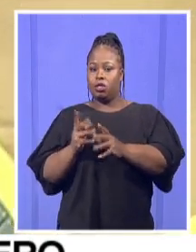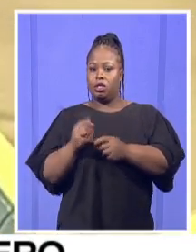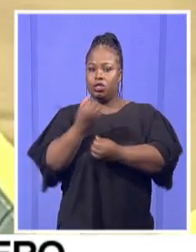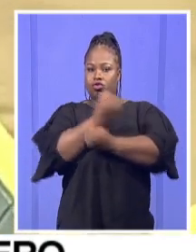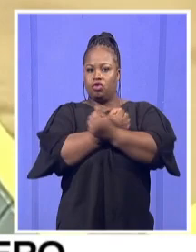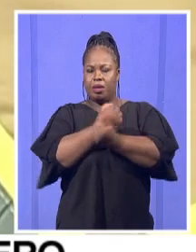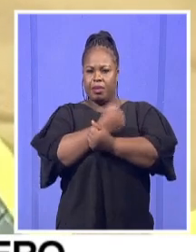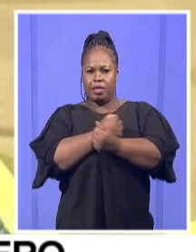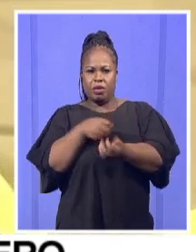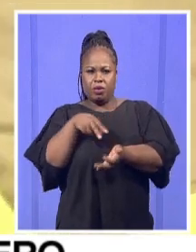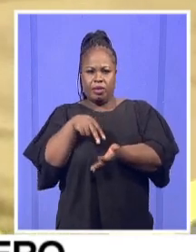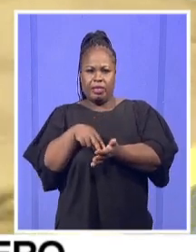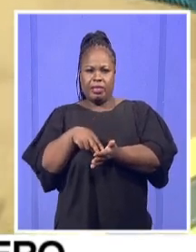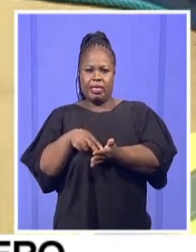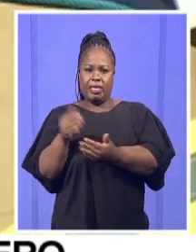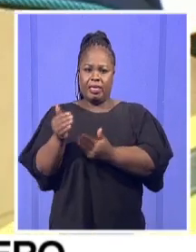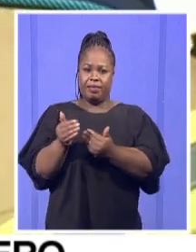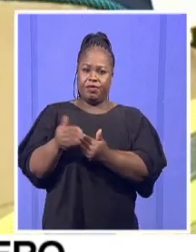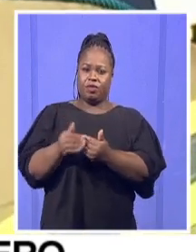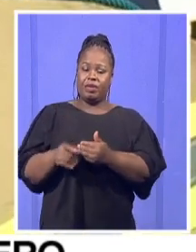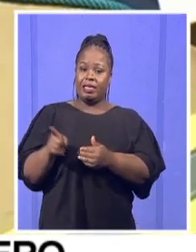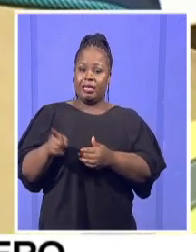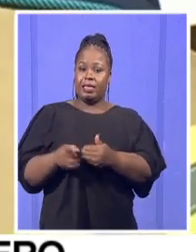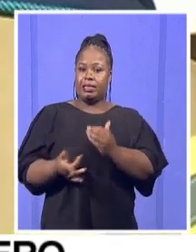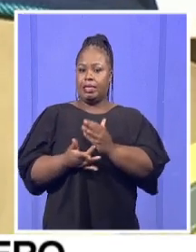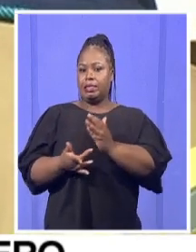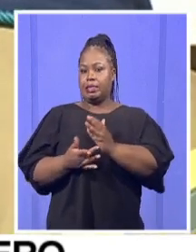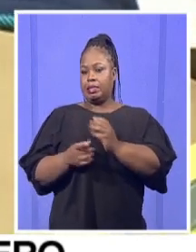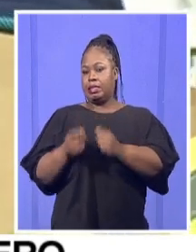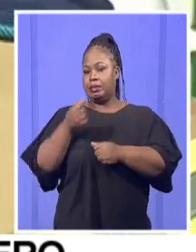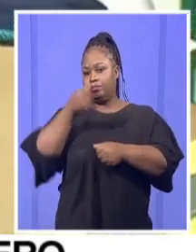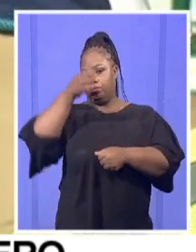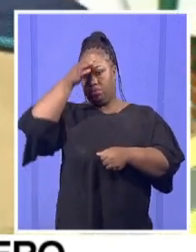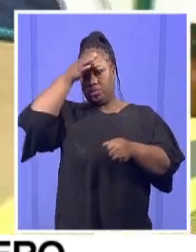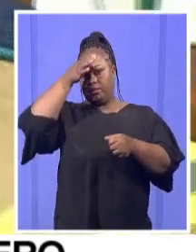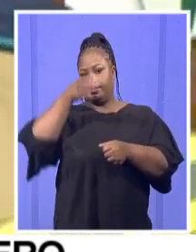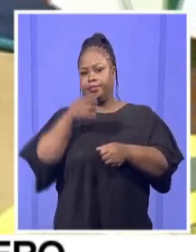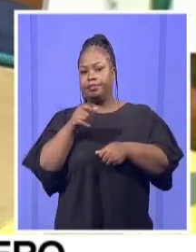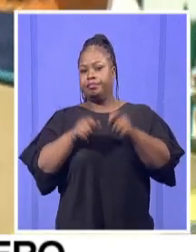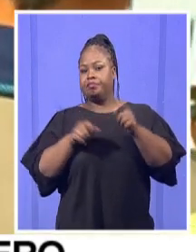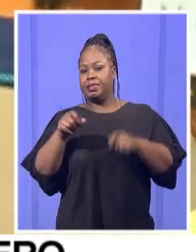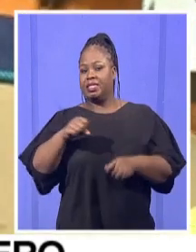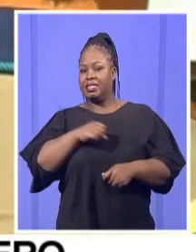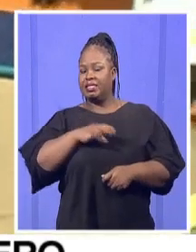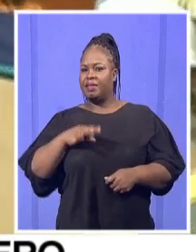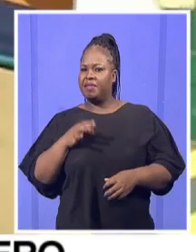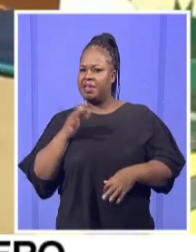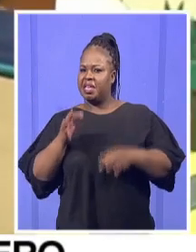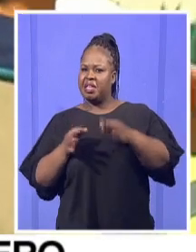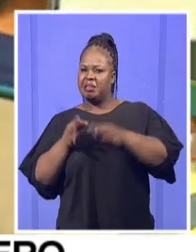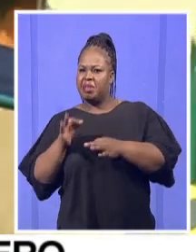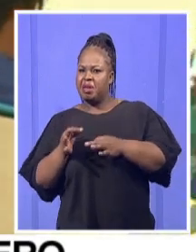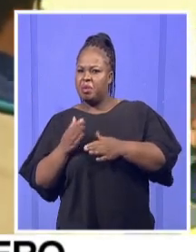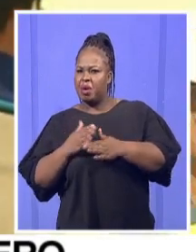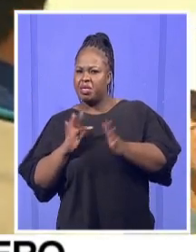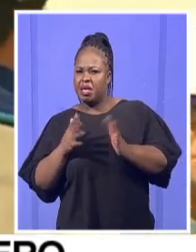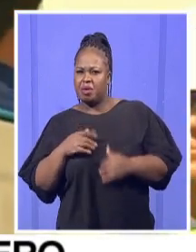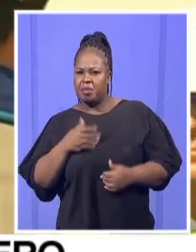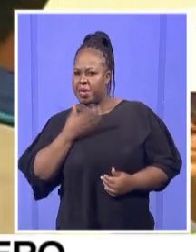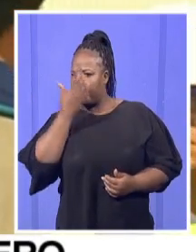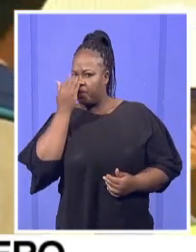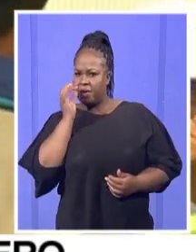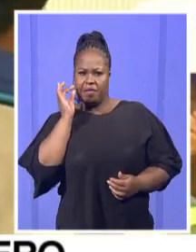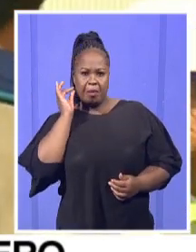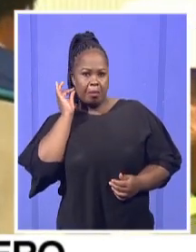of the truck where these technicians are explaining to President Ramaphosa how it works. I'm not sure if we can get close enough to get